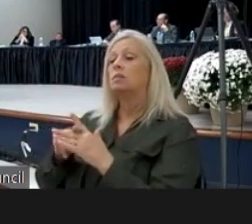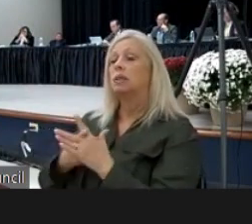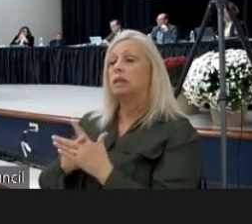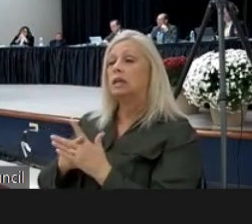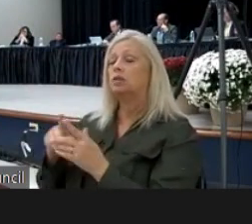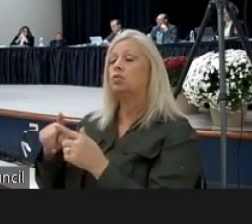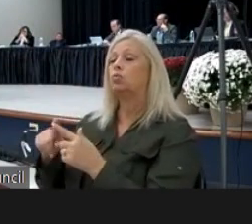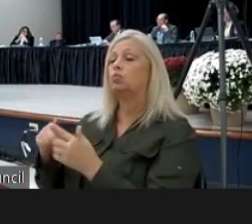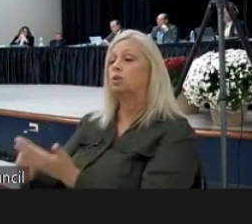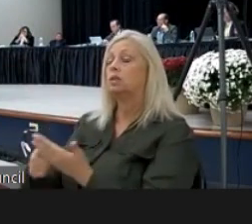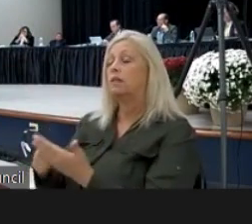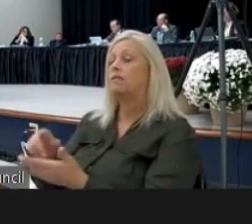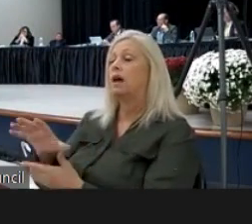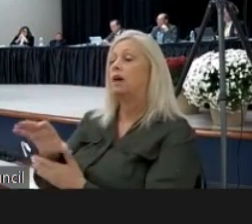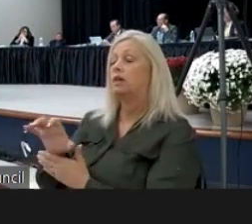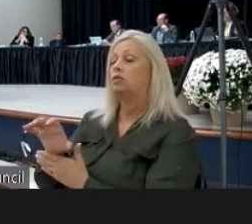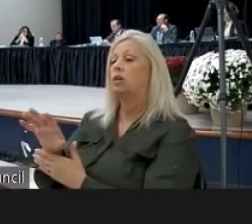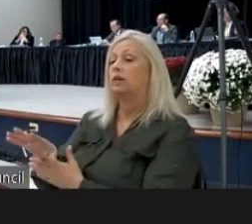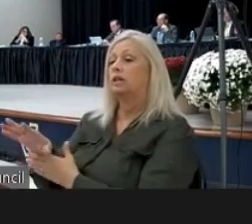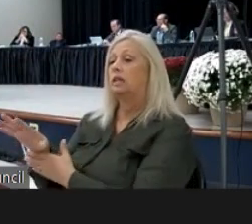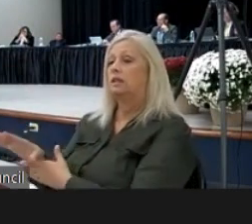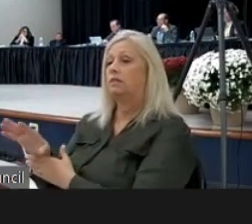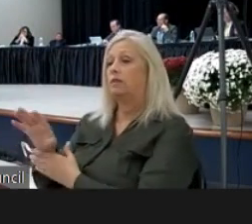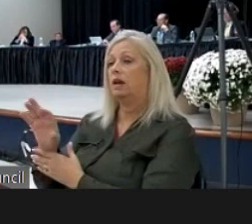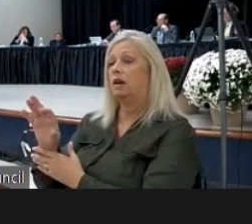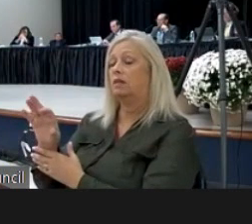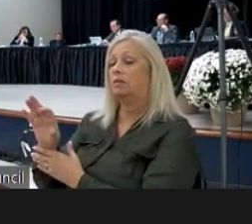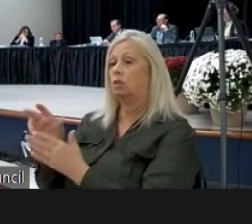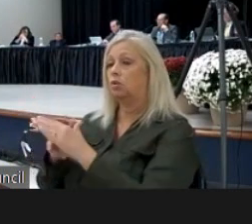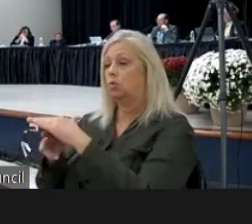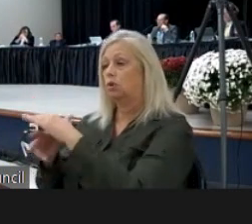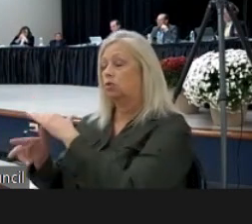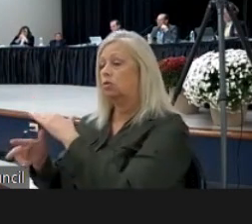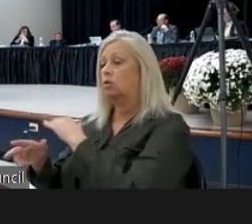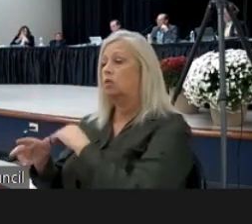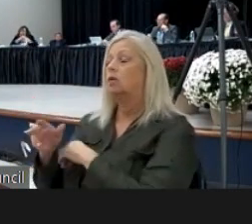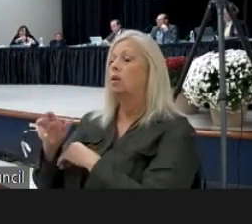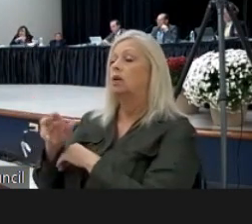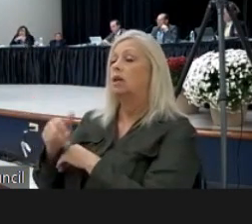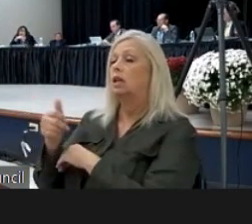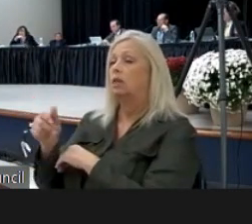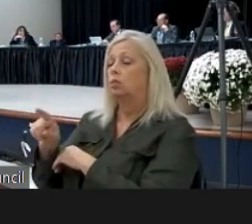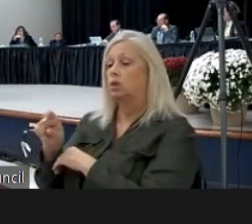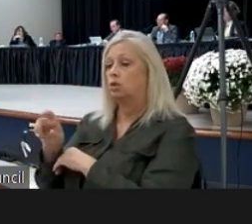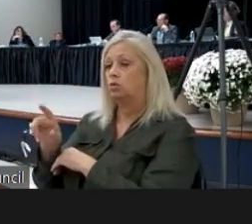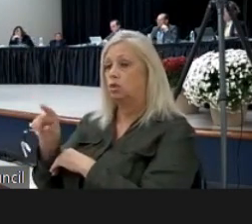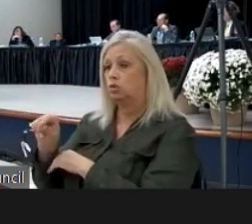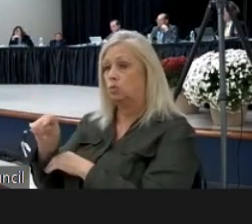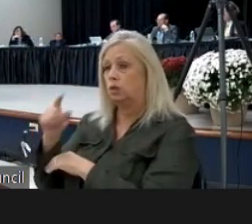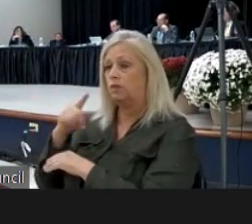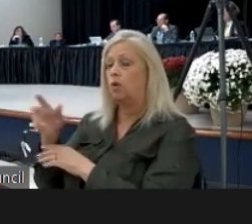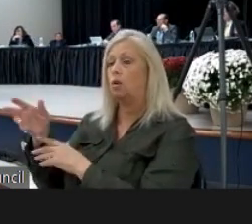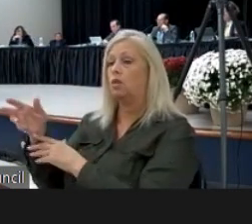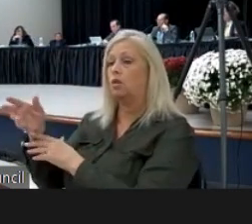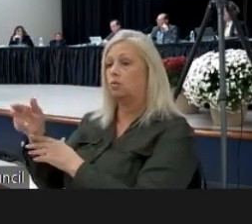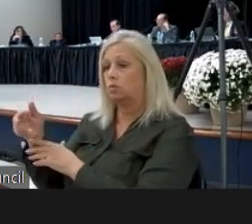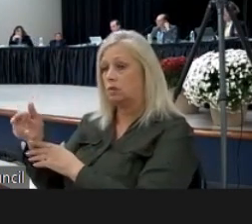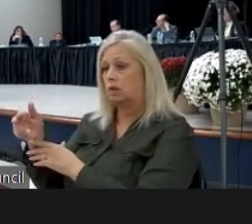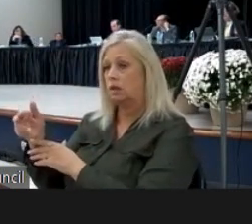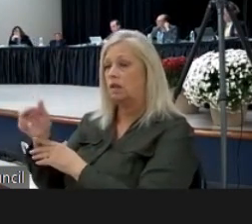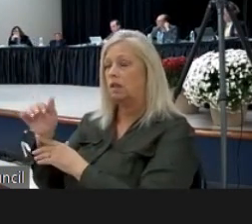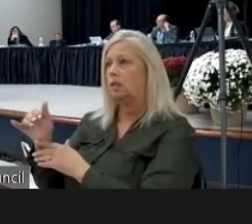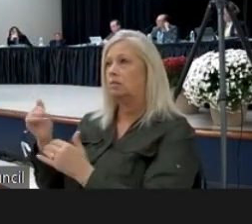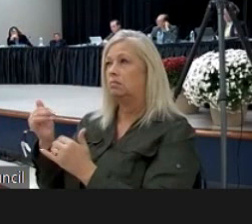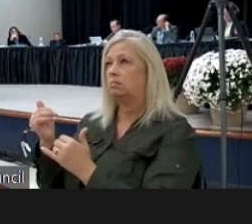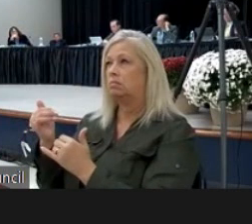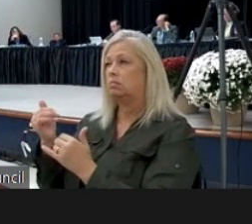at a 555 space garage. 435 is our contract with Baylor, another 120 for the hotel, and that puts us